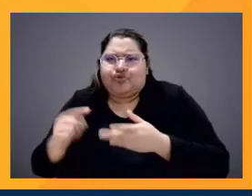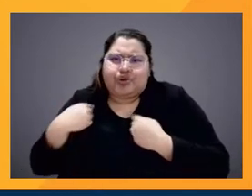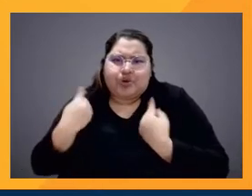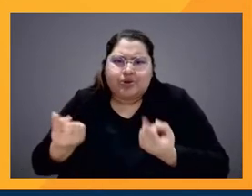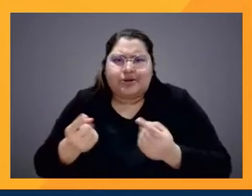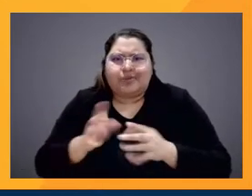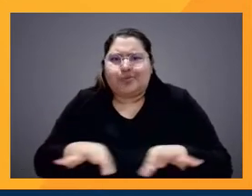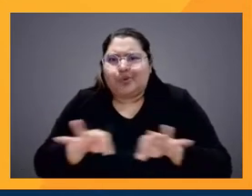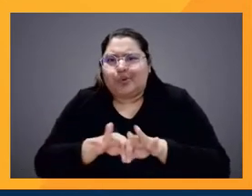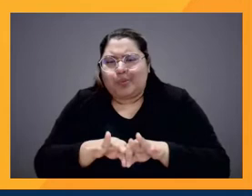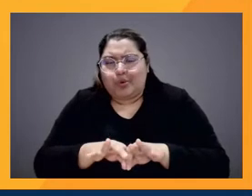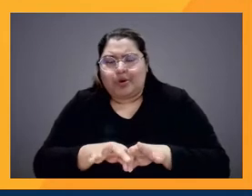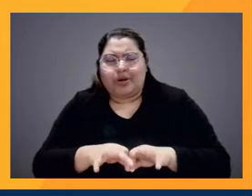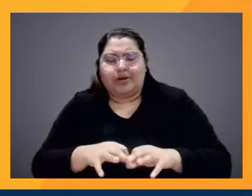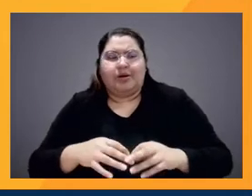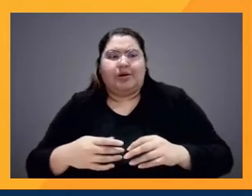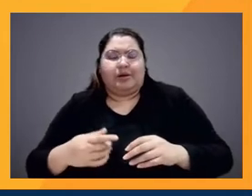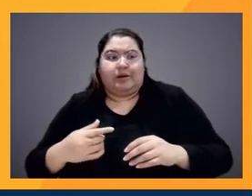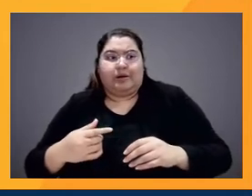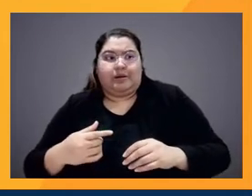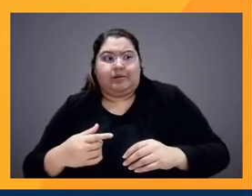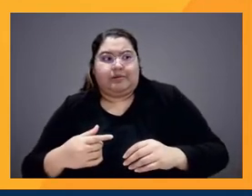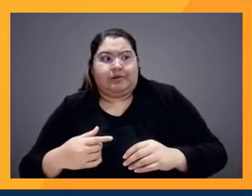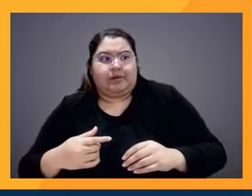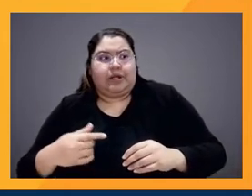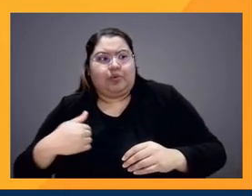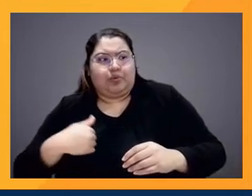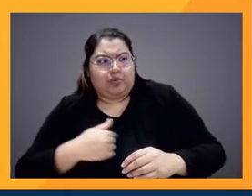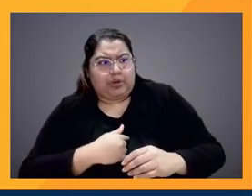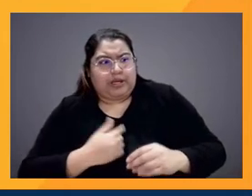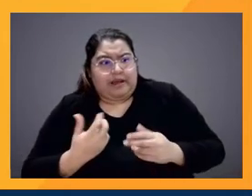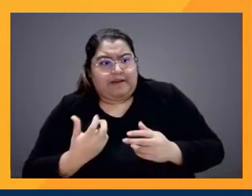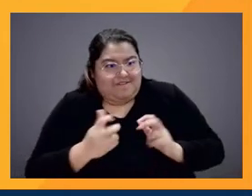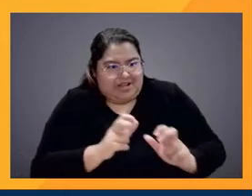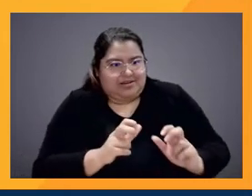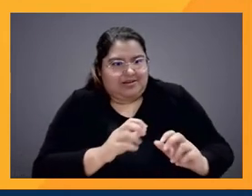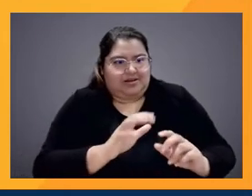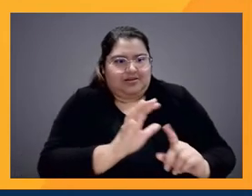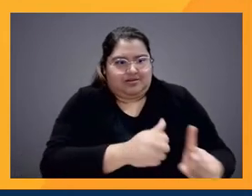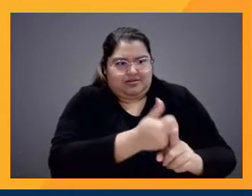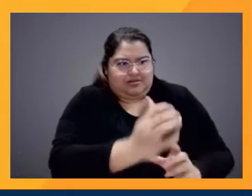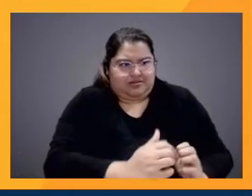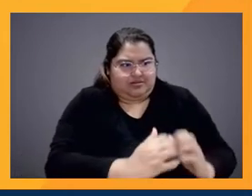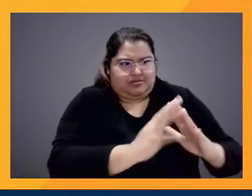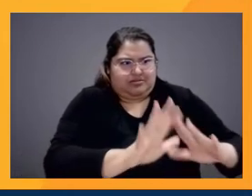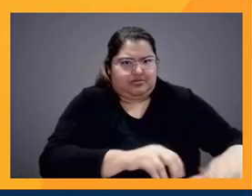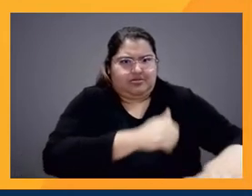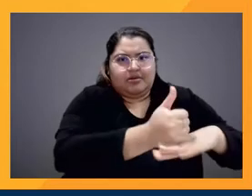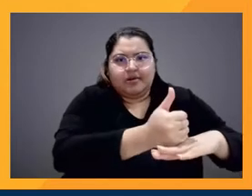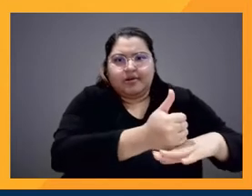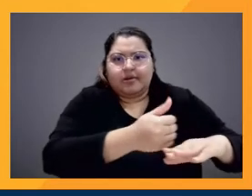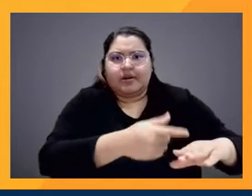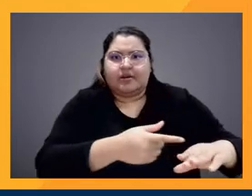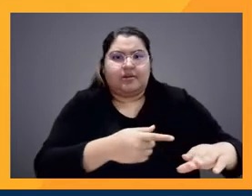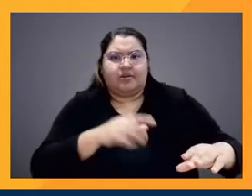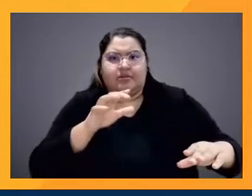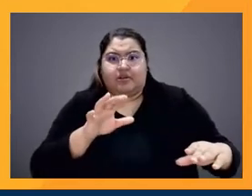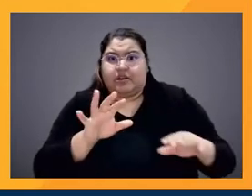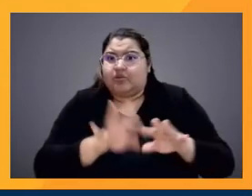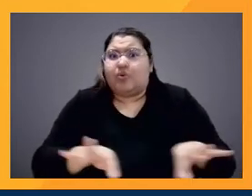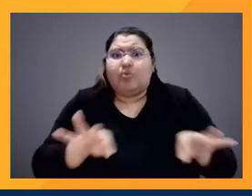could to try to understand racial differences in financial outcomes. And so this conversation is near and dear to my heart, both in my role here and